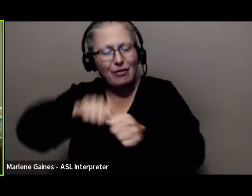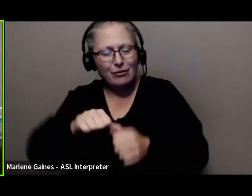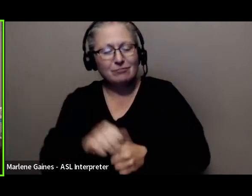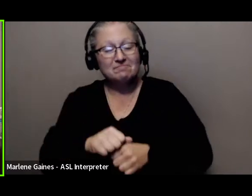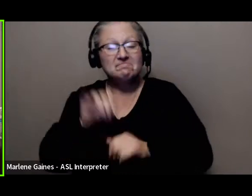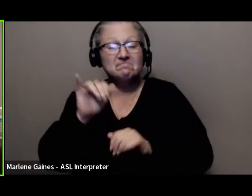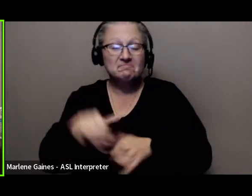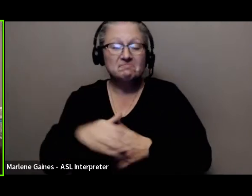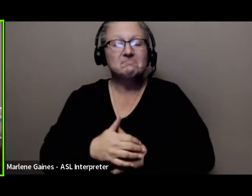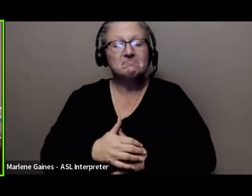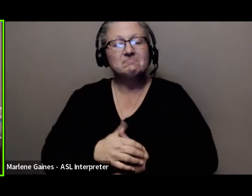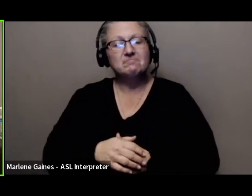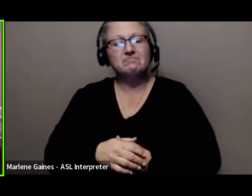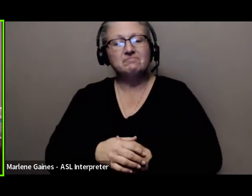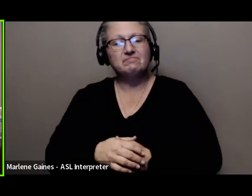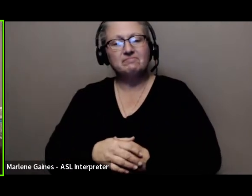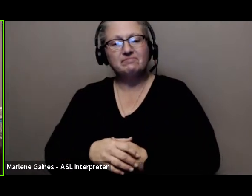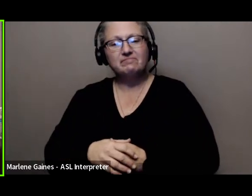yeah.